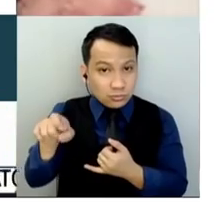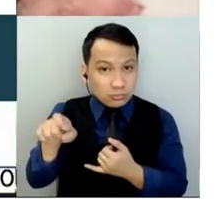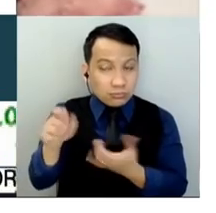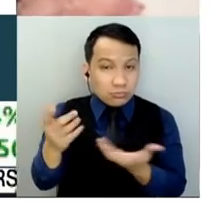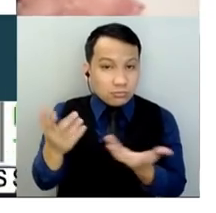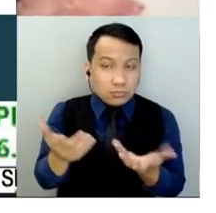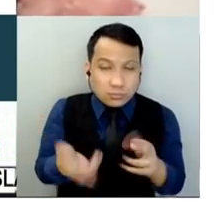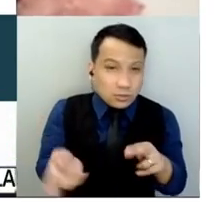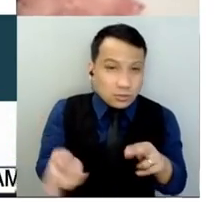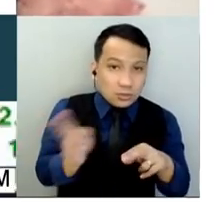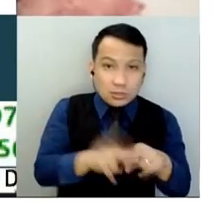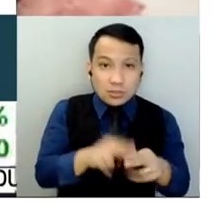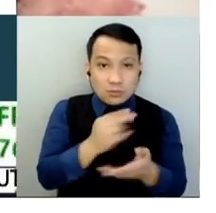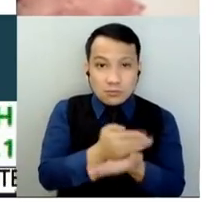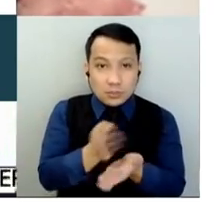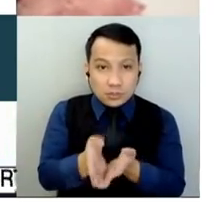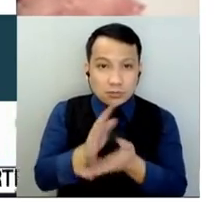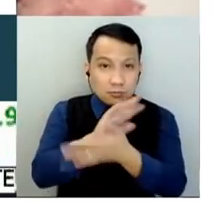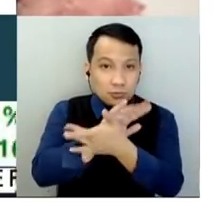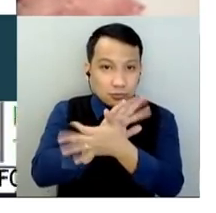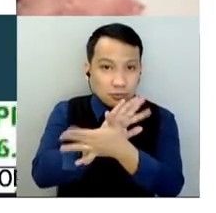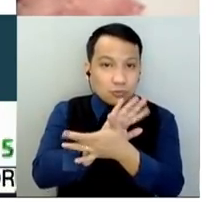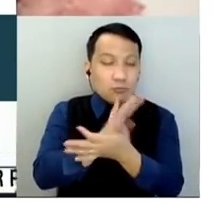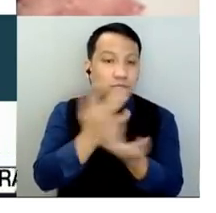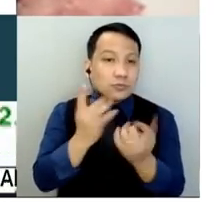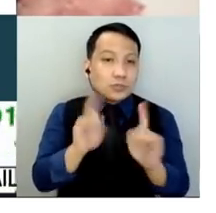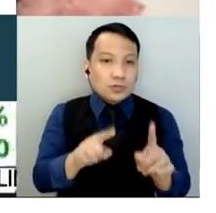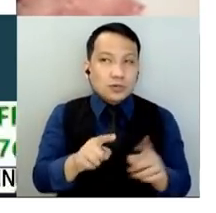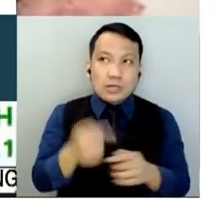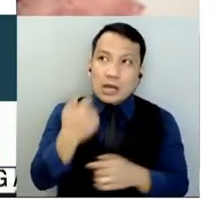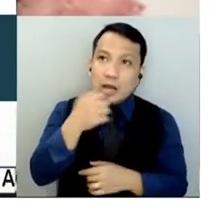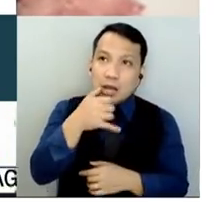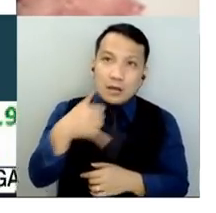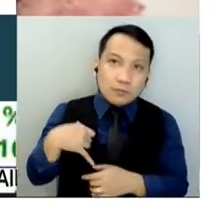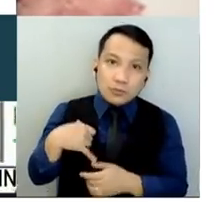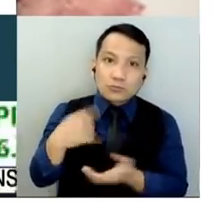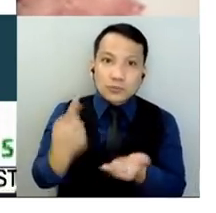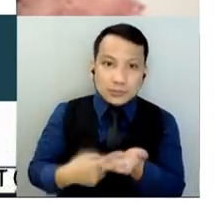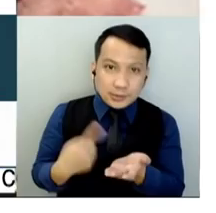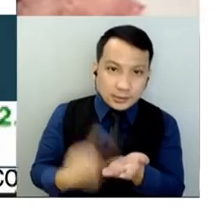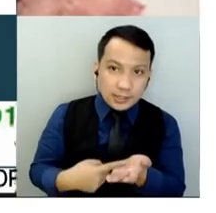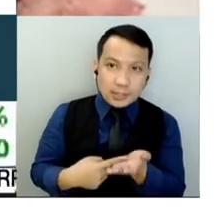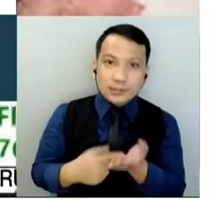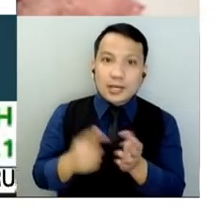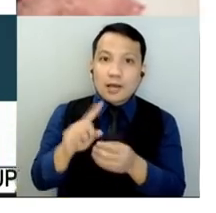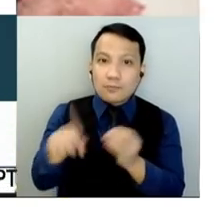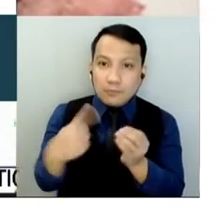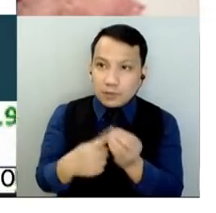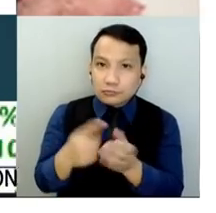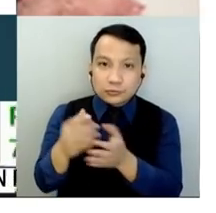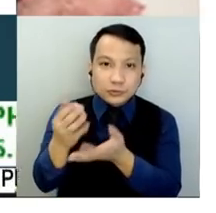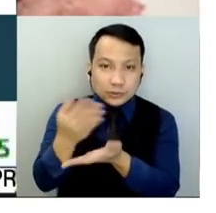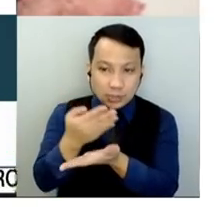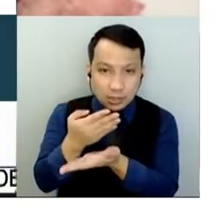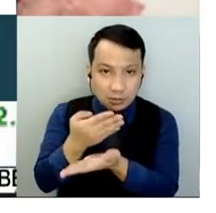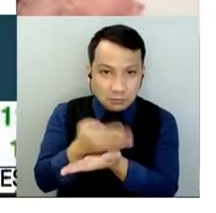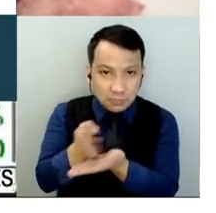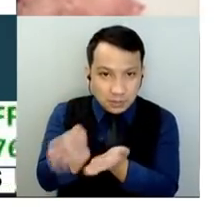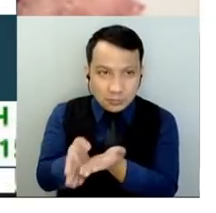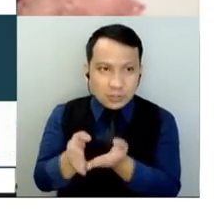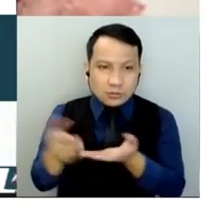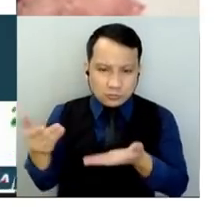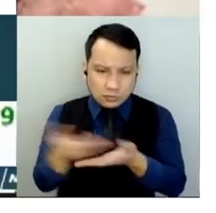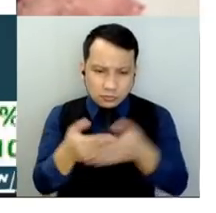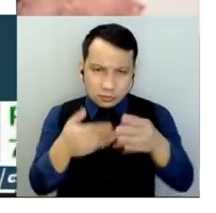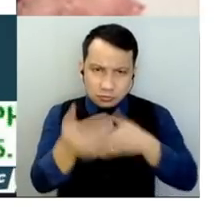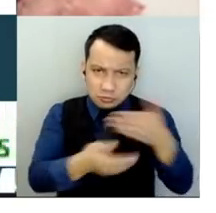we just started budget briefings yesterday. So we have yet to flesh out all the details, and we'll